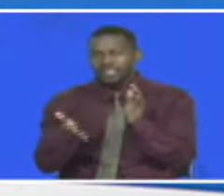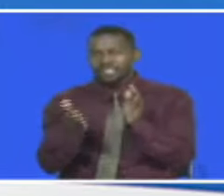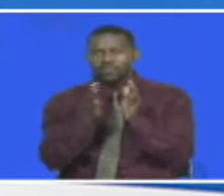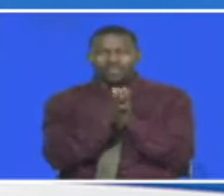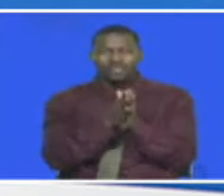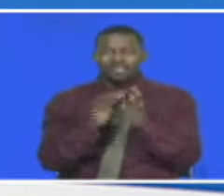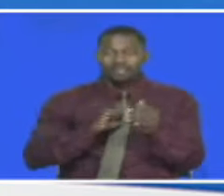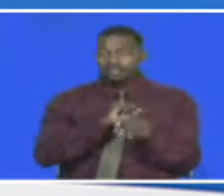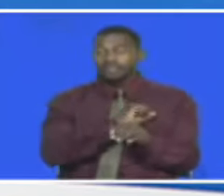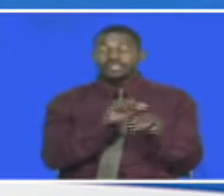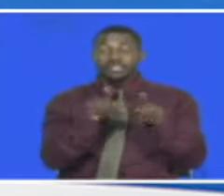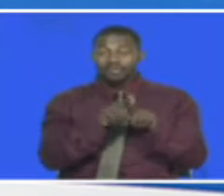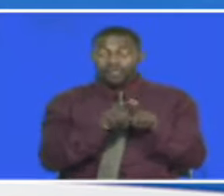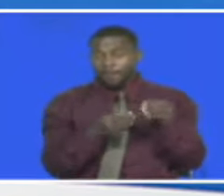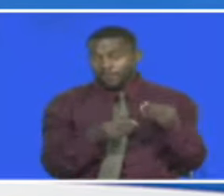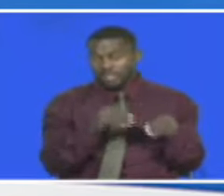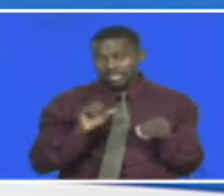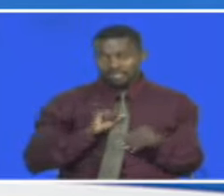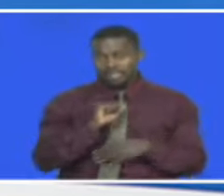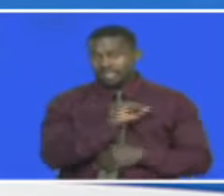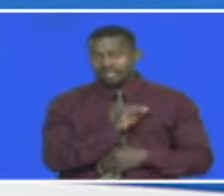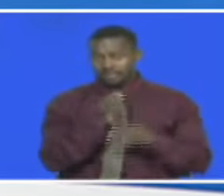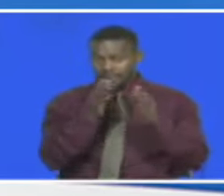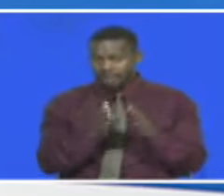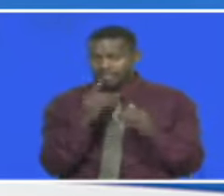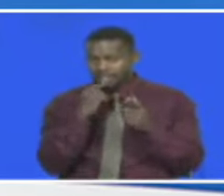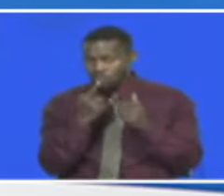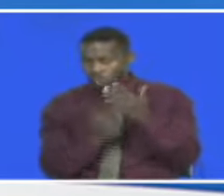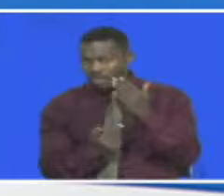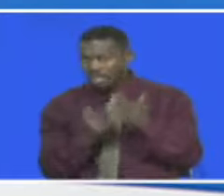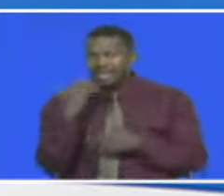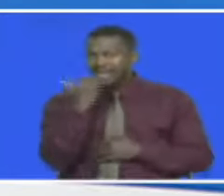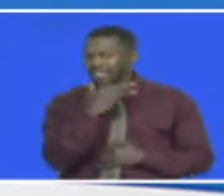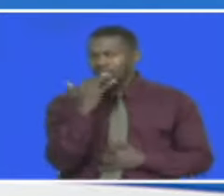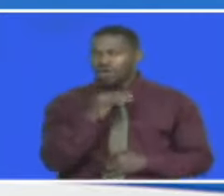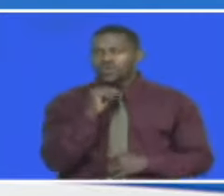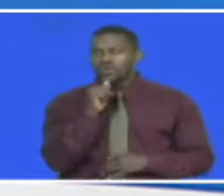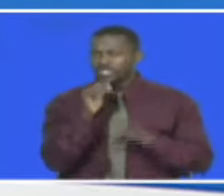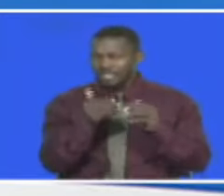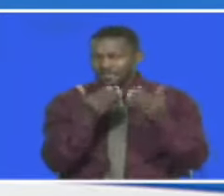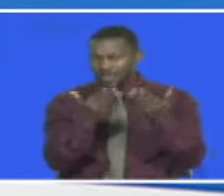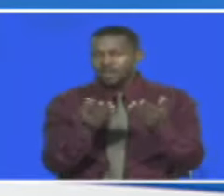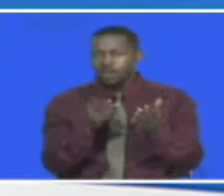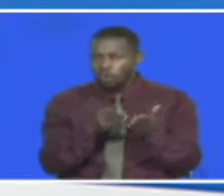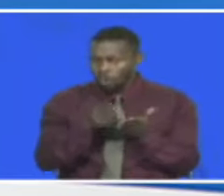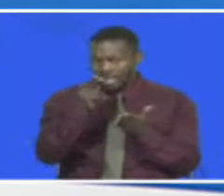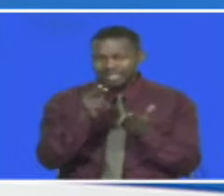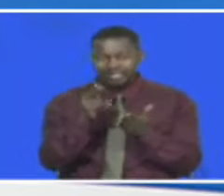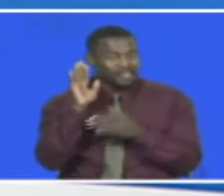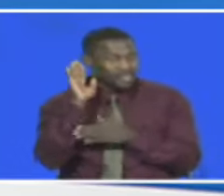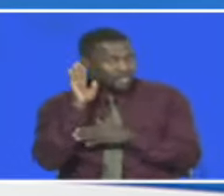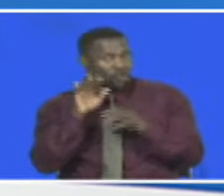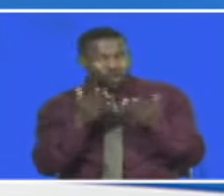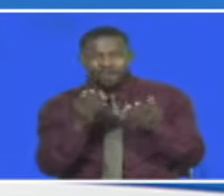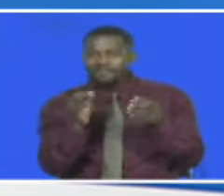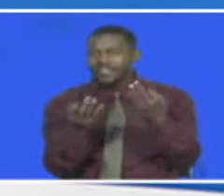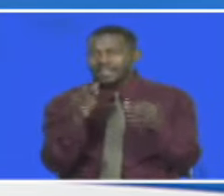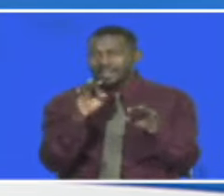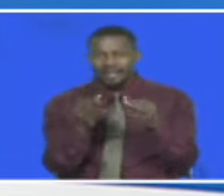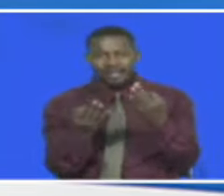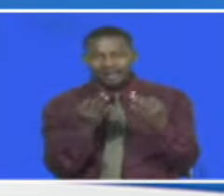included Busia Senator Okoiti Omtata, claimed that Gachagua was not accorded a fair hearing during the impeachment motion.